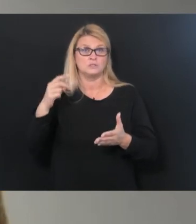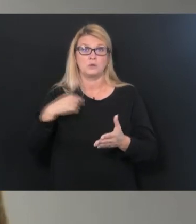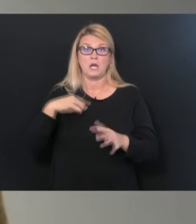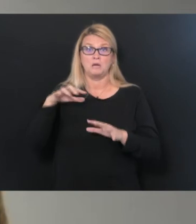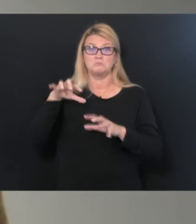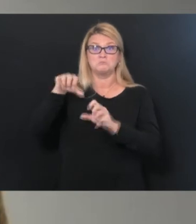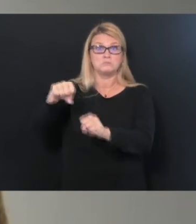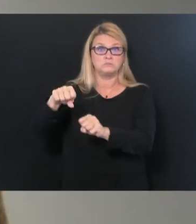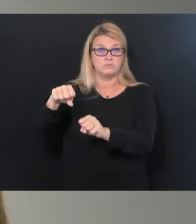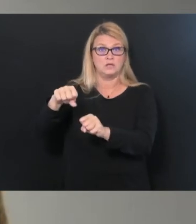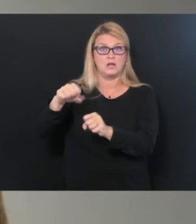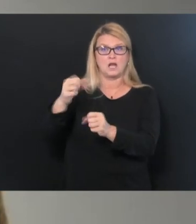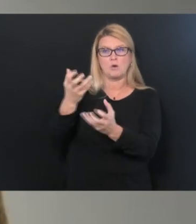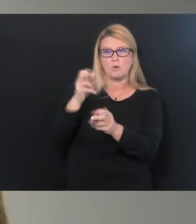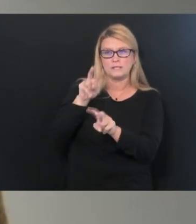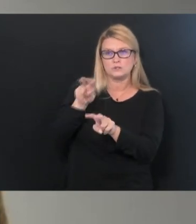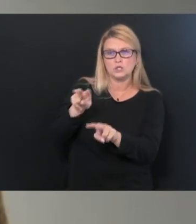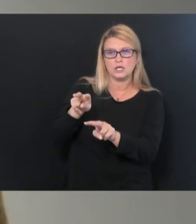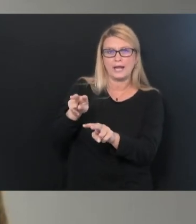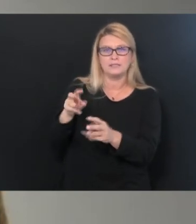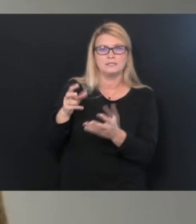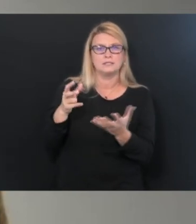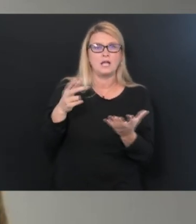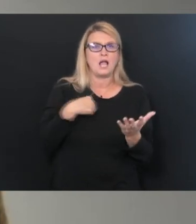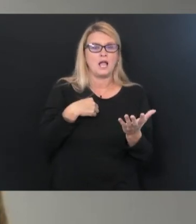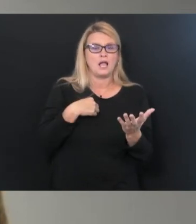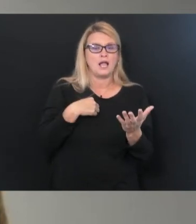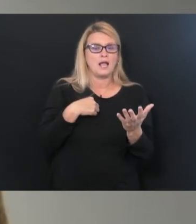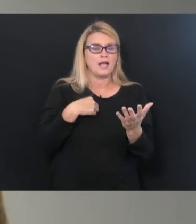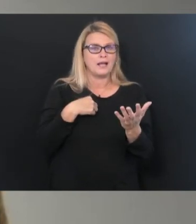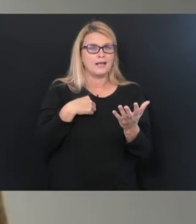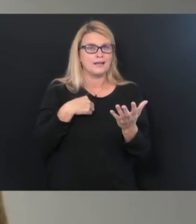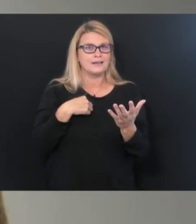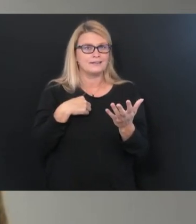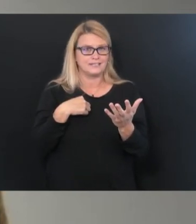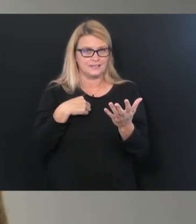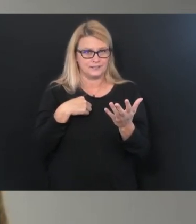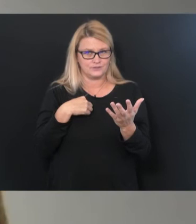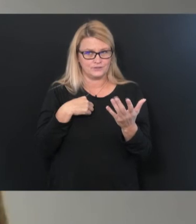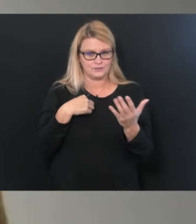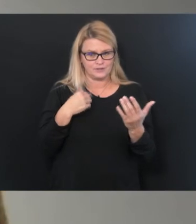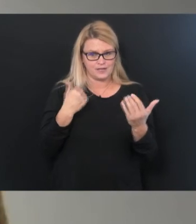and looked at it very quickly. I'll also mention we have one more take-home